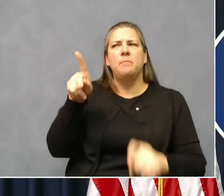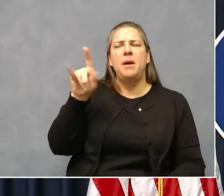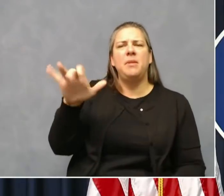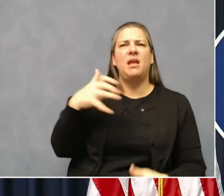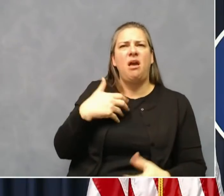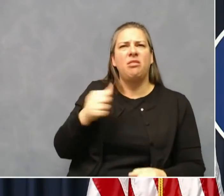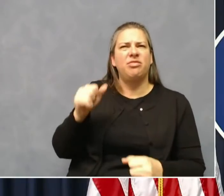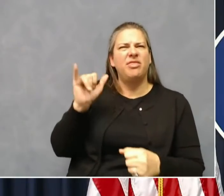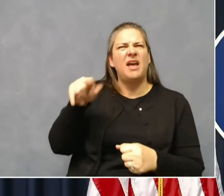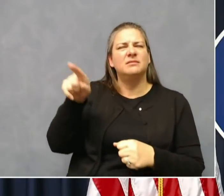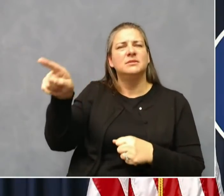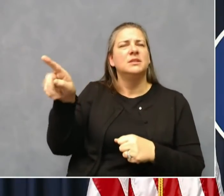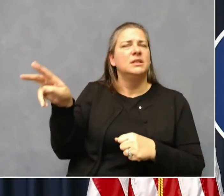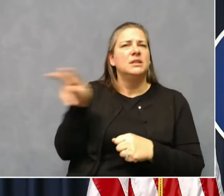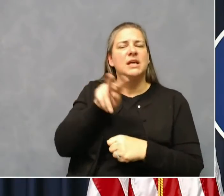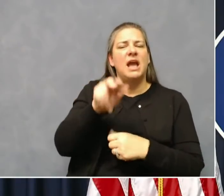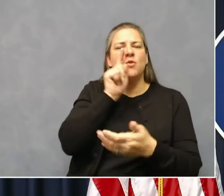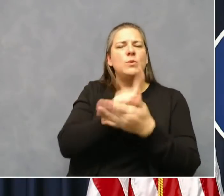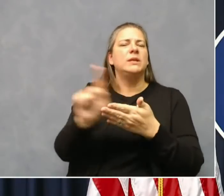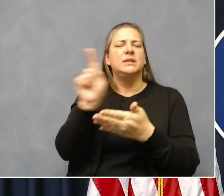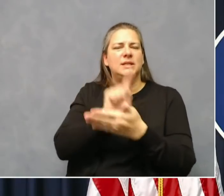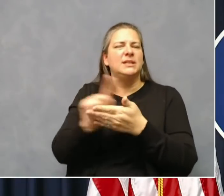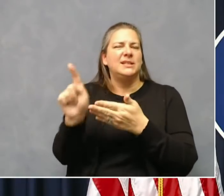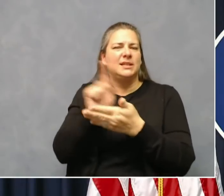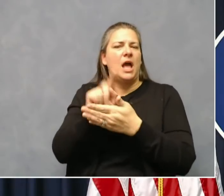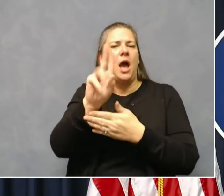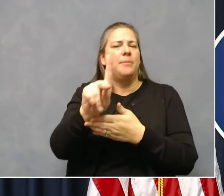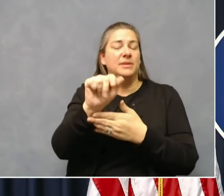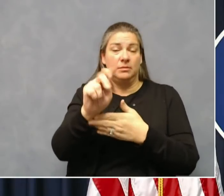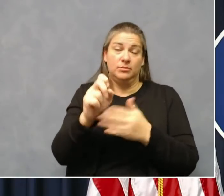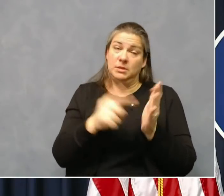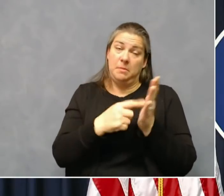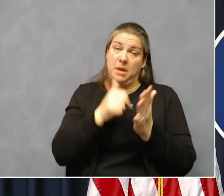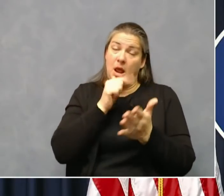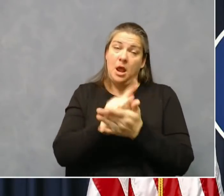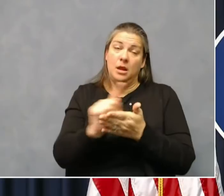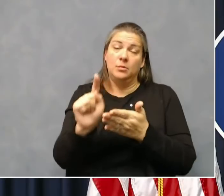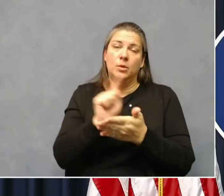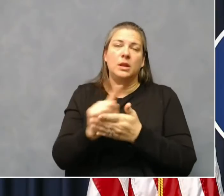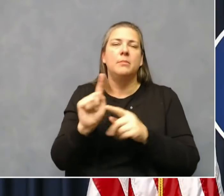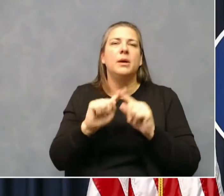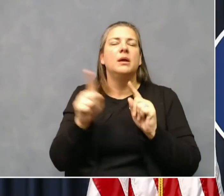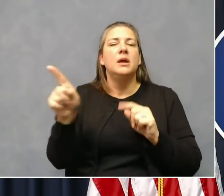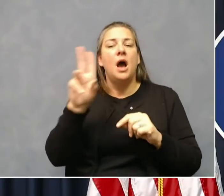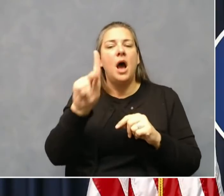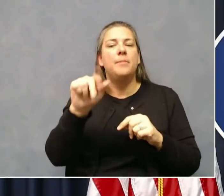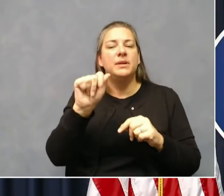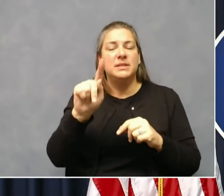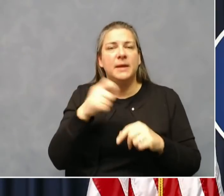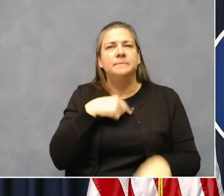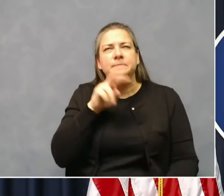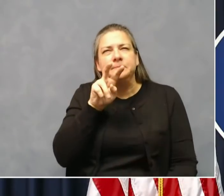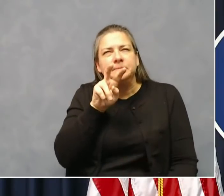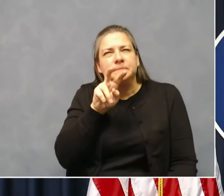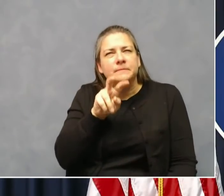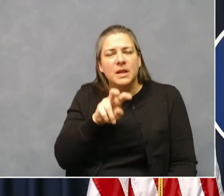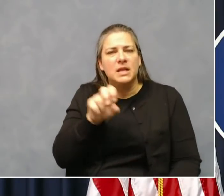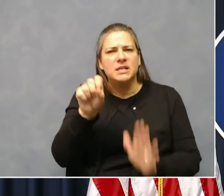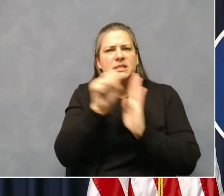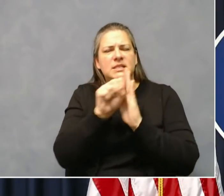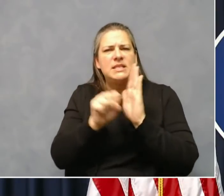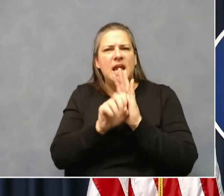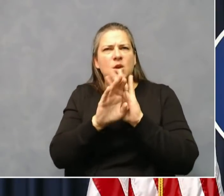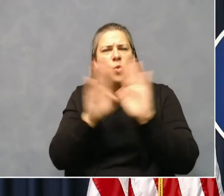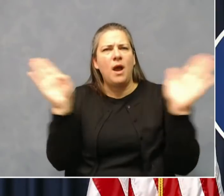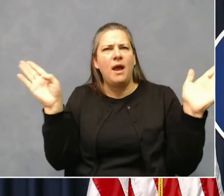or intermittently rather, because sometimes it's not even weekly. But even then, it's only statewide figures. And so, for